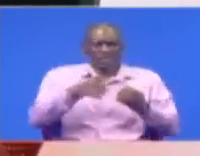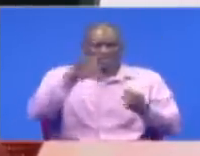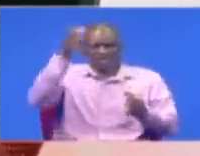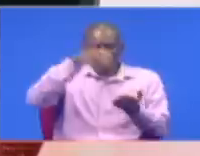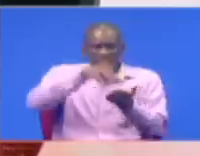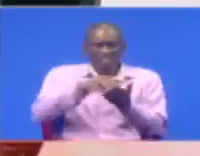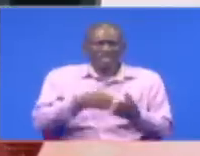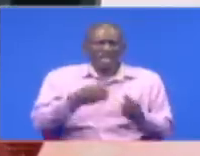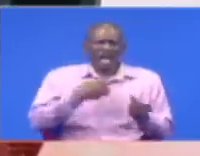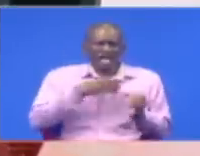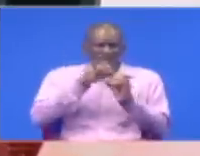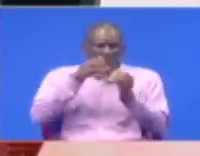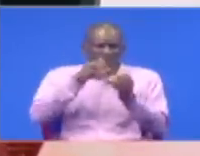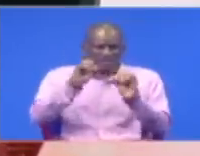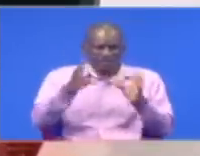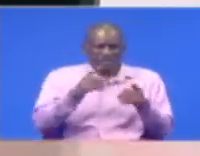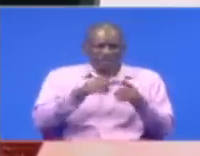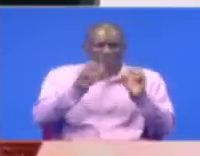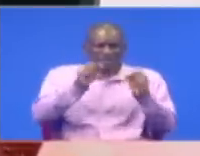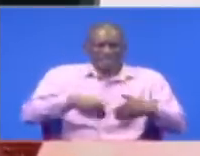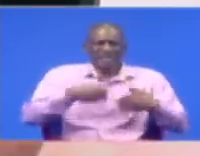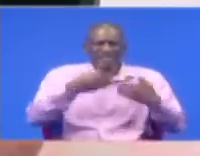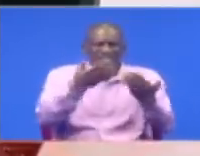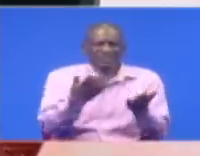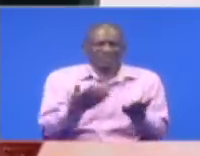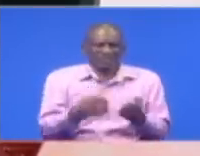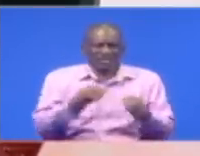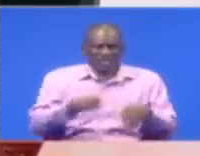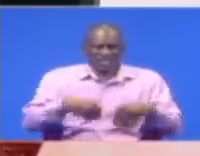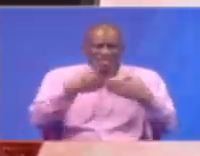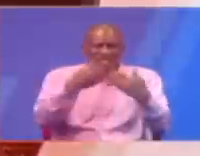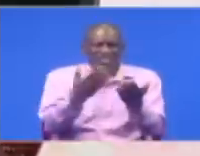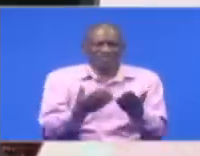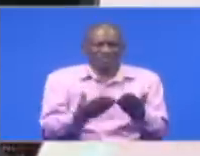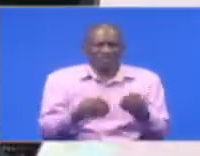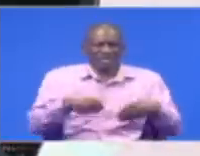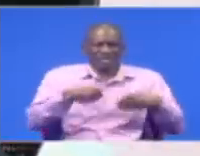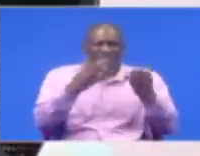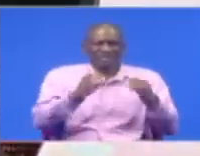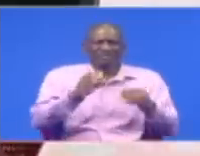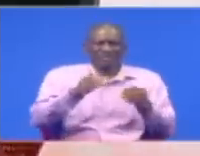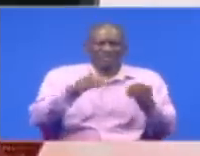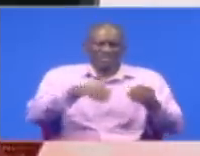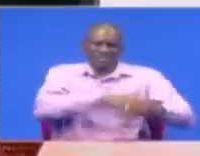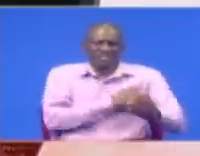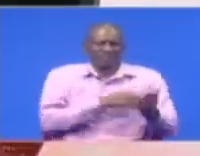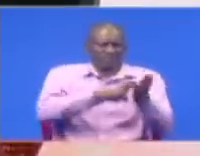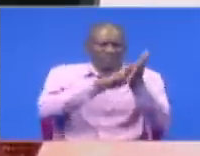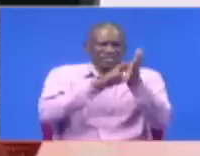not have, but I can provide to the Chief Registrar.